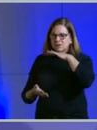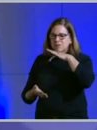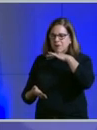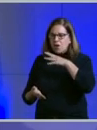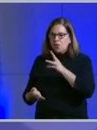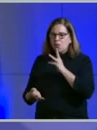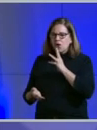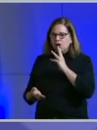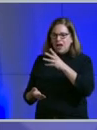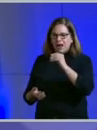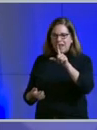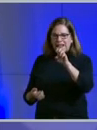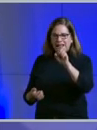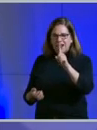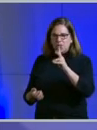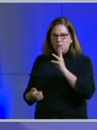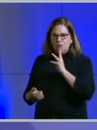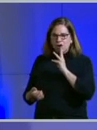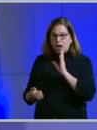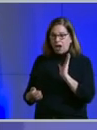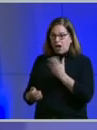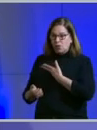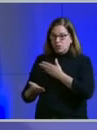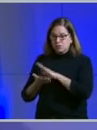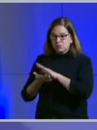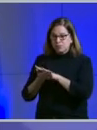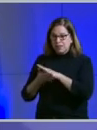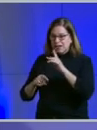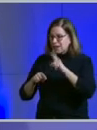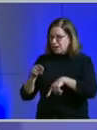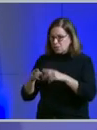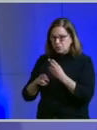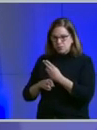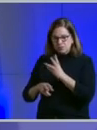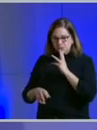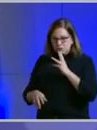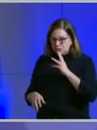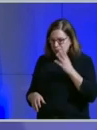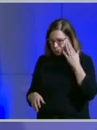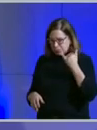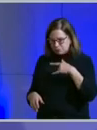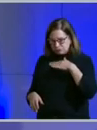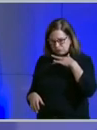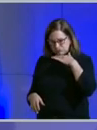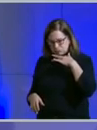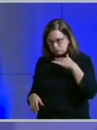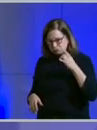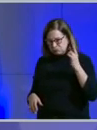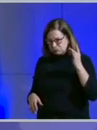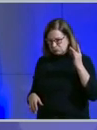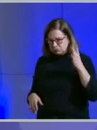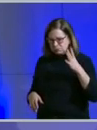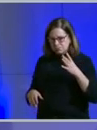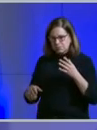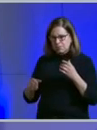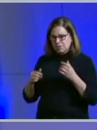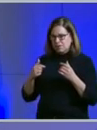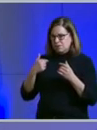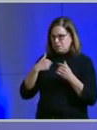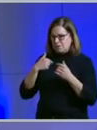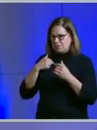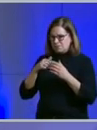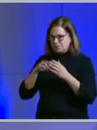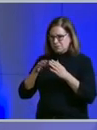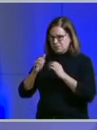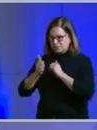not be used. During the online voting portion of the competition, we were confronted with racist attacks, focused on ensuring that we did